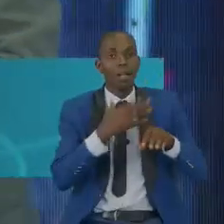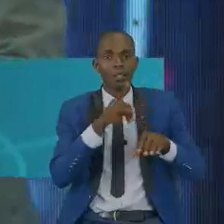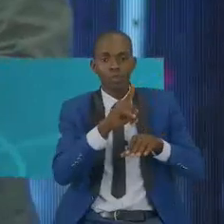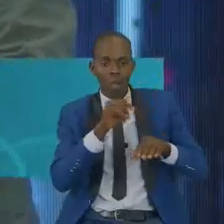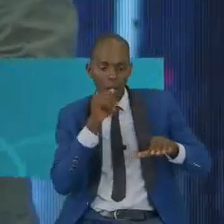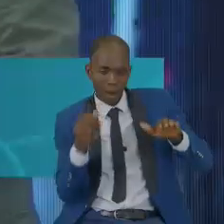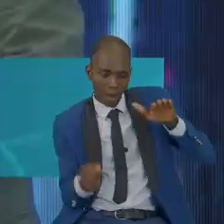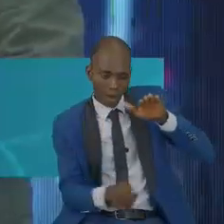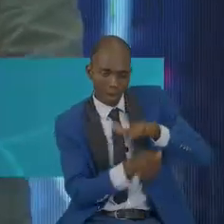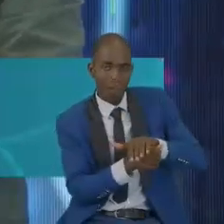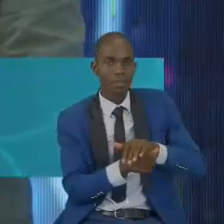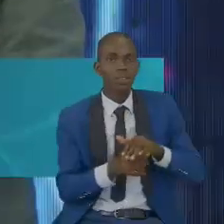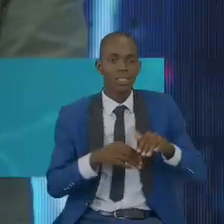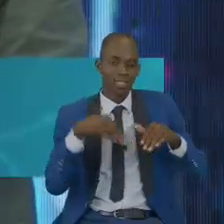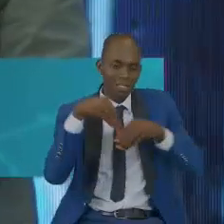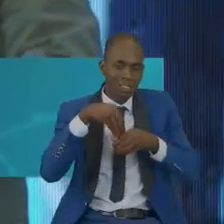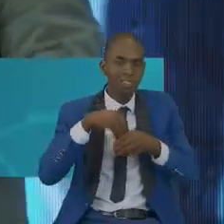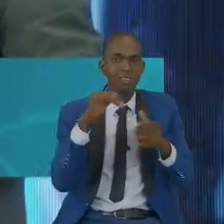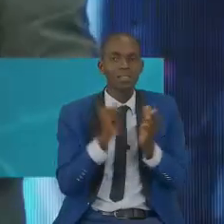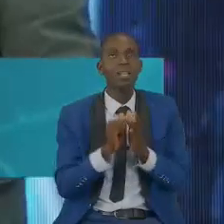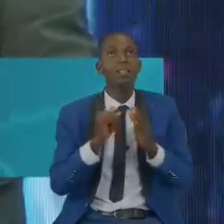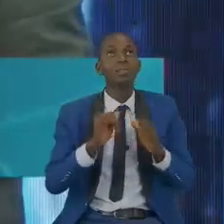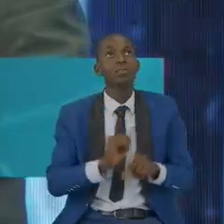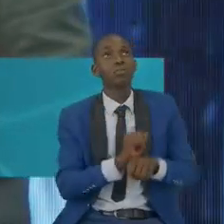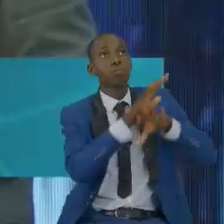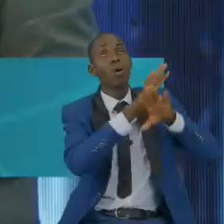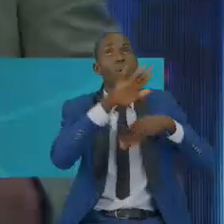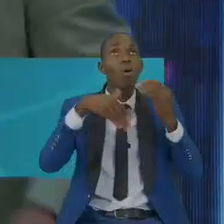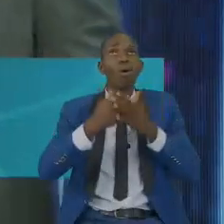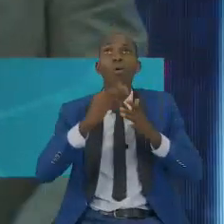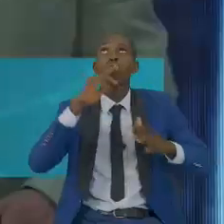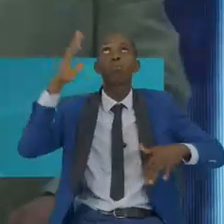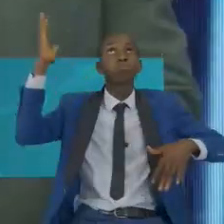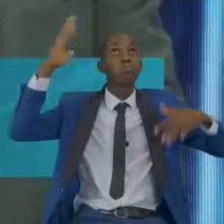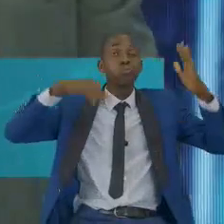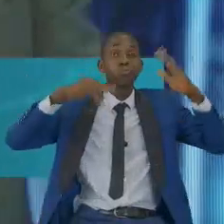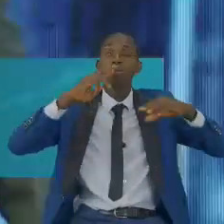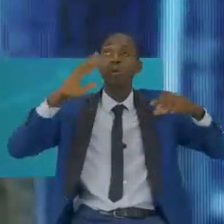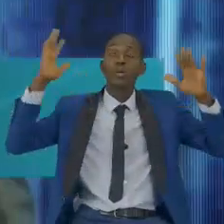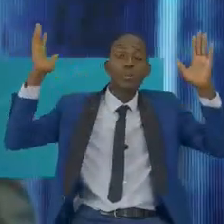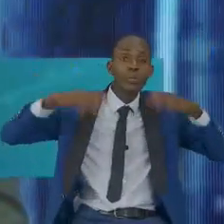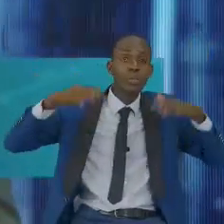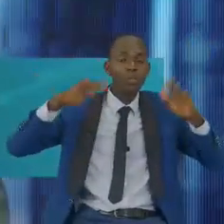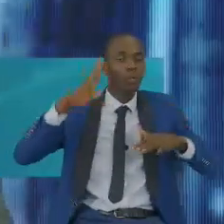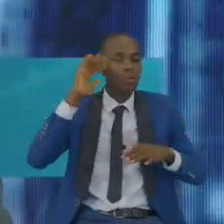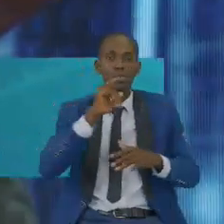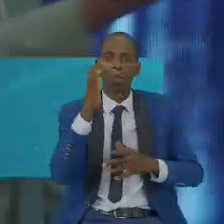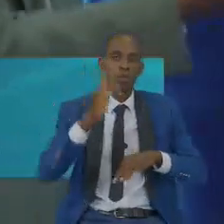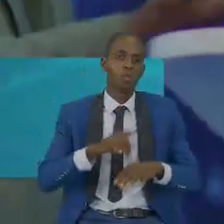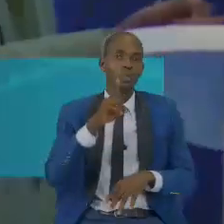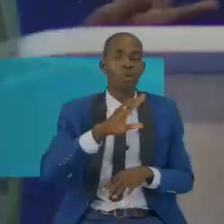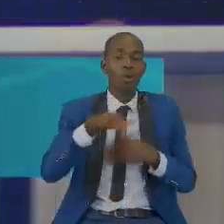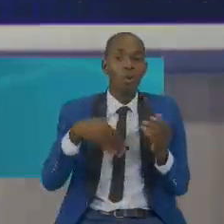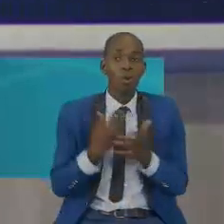into that fortress, all the rain falling will not affect you. All the wild animals